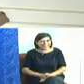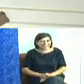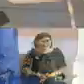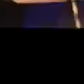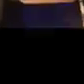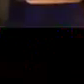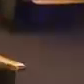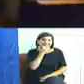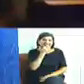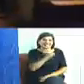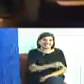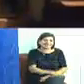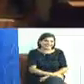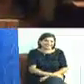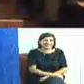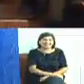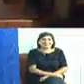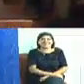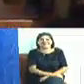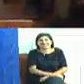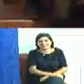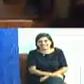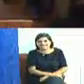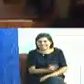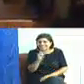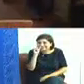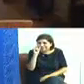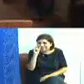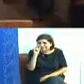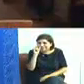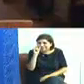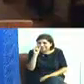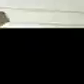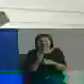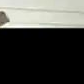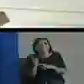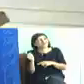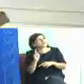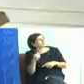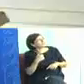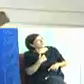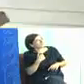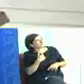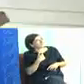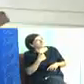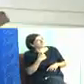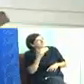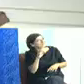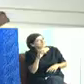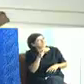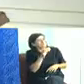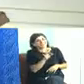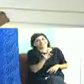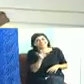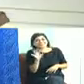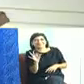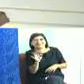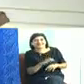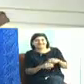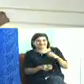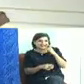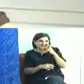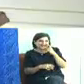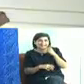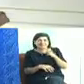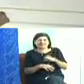A little dyslexia comes in, little moments. All of you went to check out. Where was I in 1890? Some of you were here, but I'm